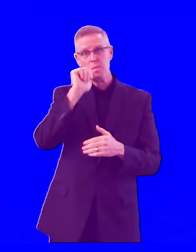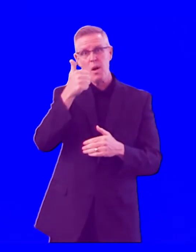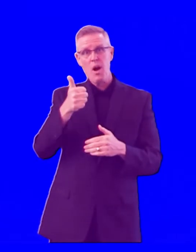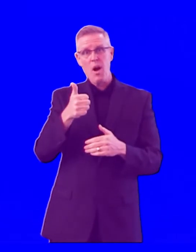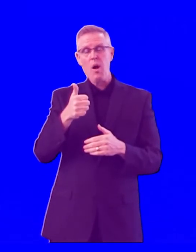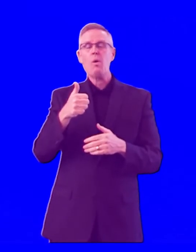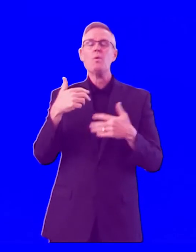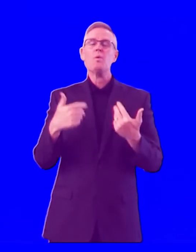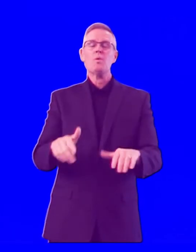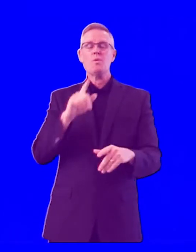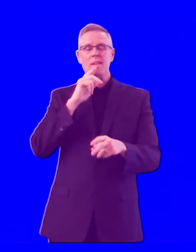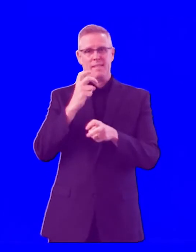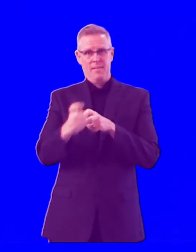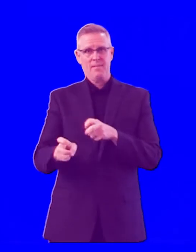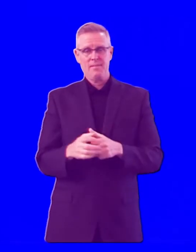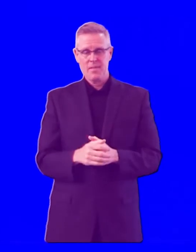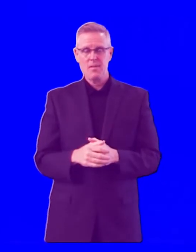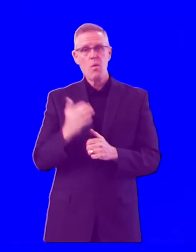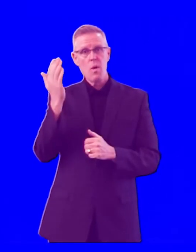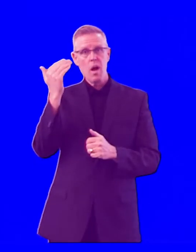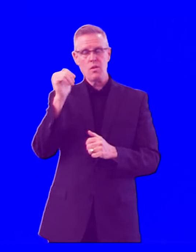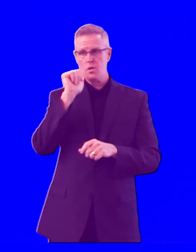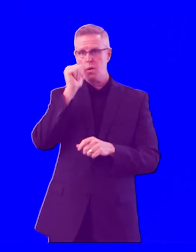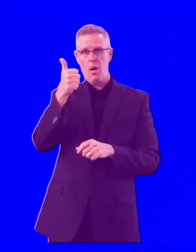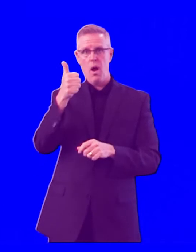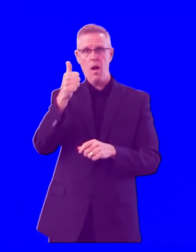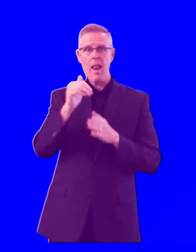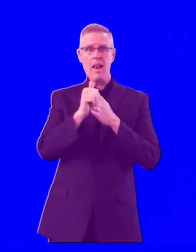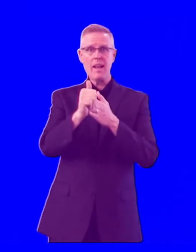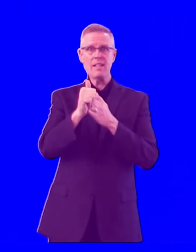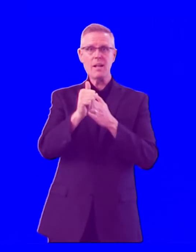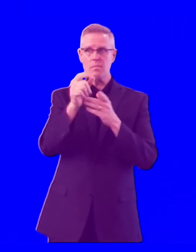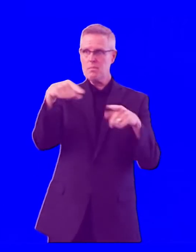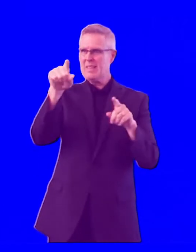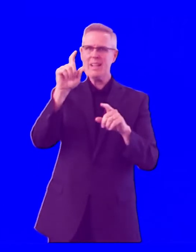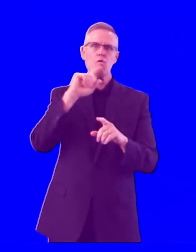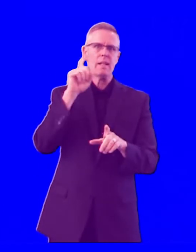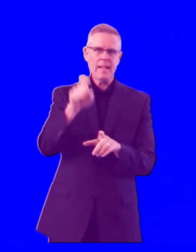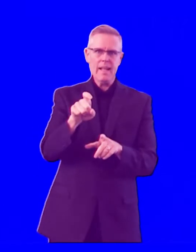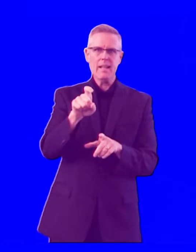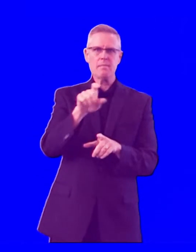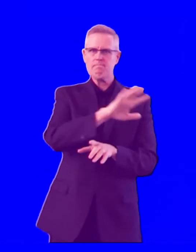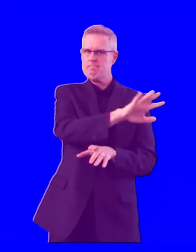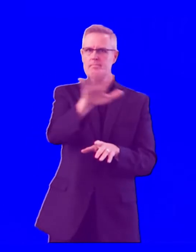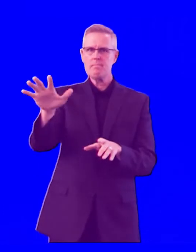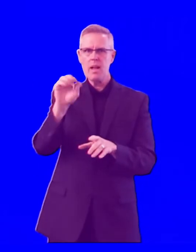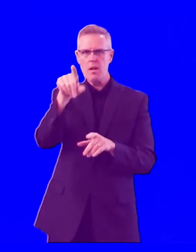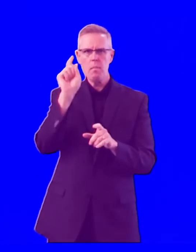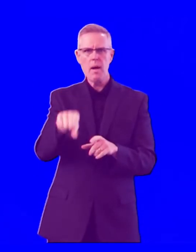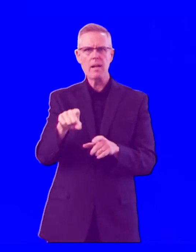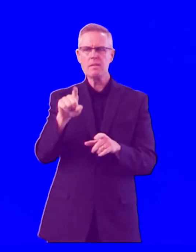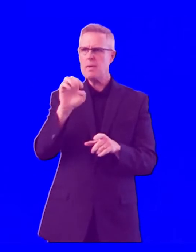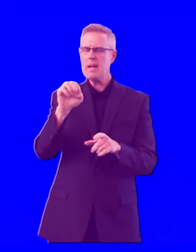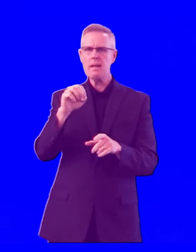Tomorrow is when it gets really tough, okay? Because tomorrow your leadership is needed more than ever. And you must